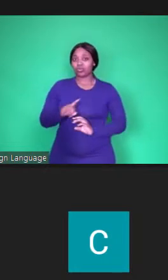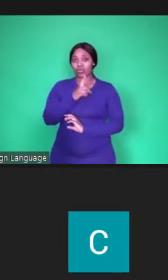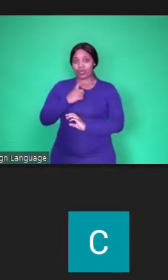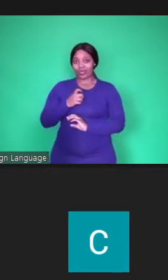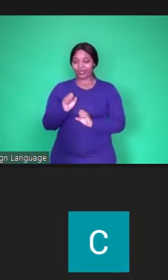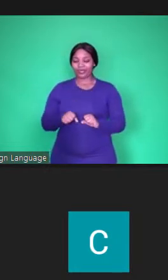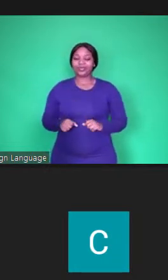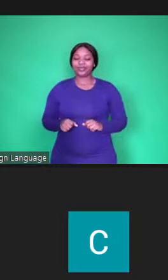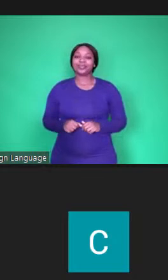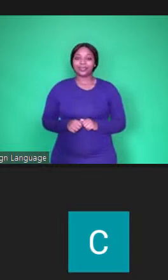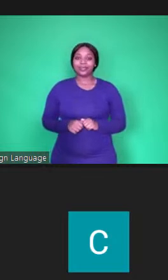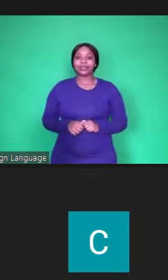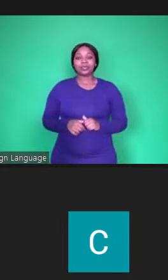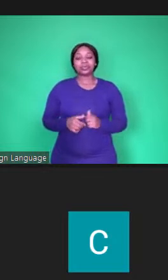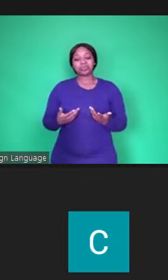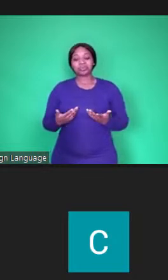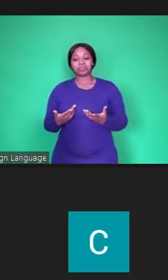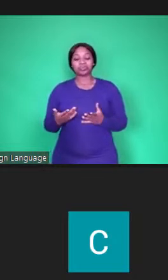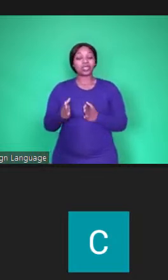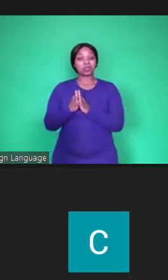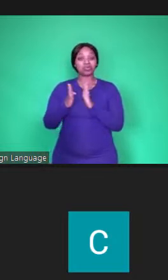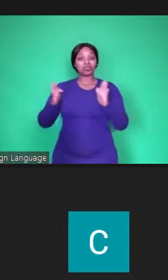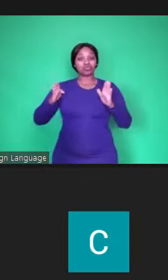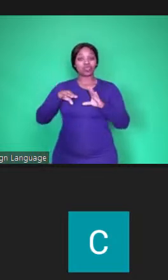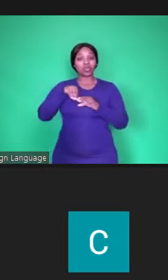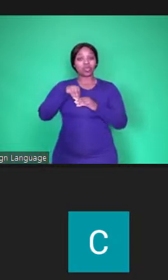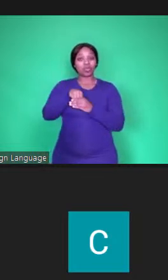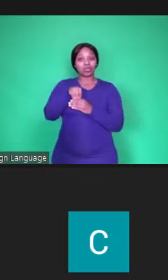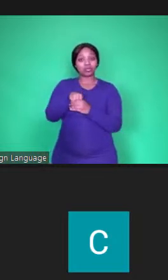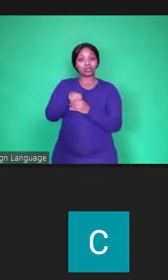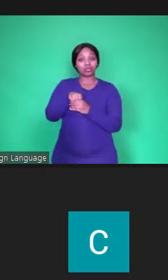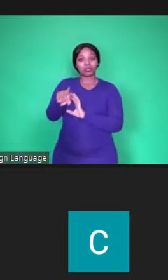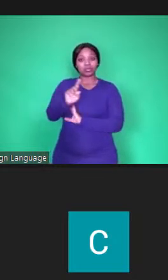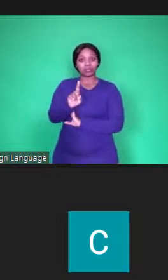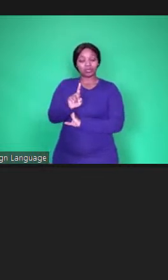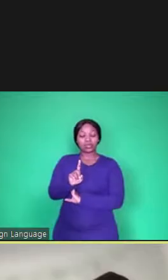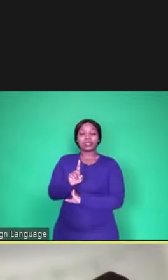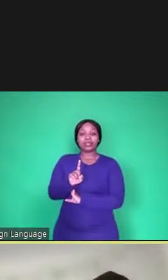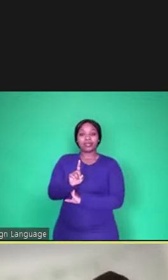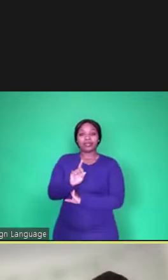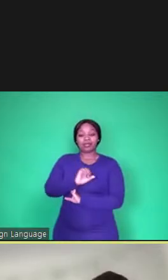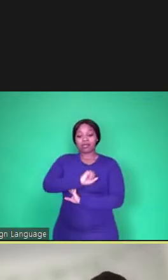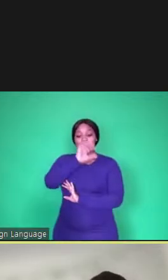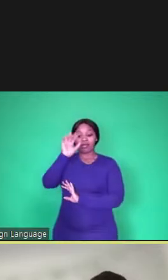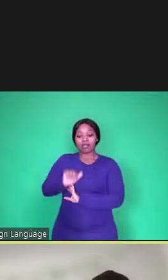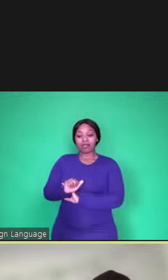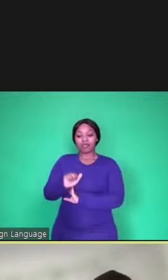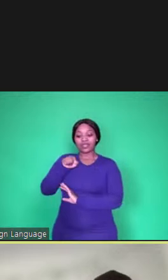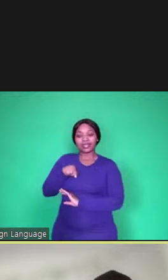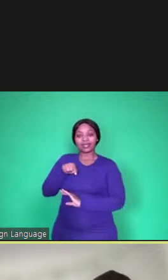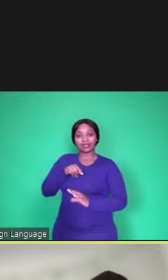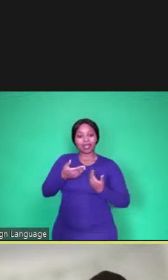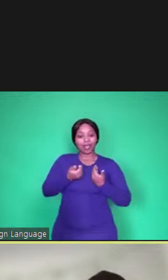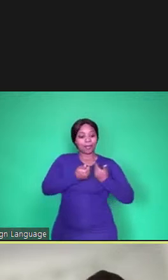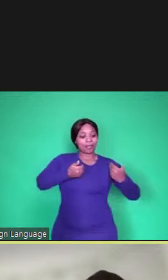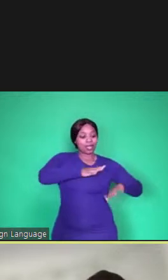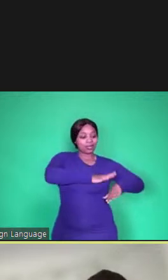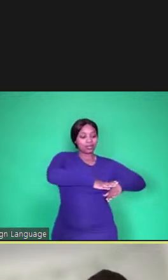in terms of the general context, South Africa during apartheid, put in